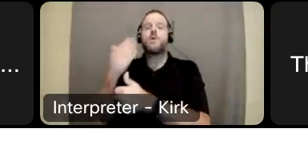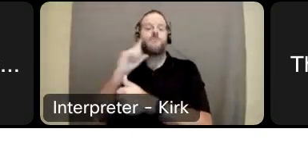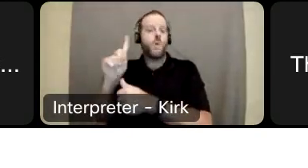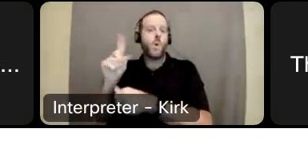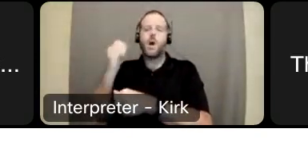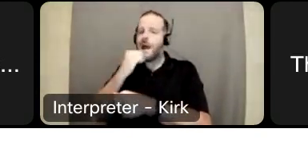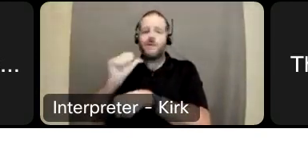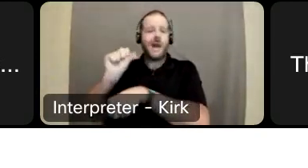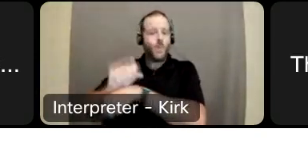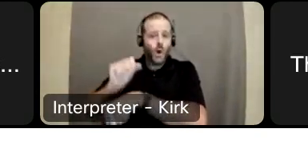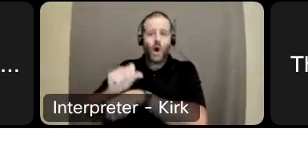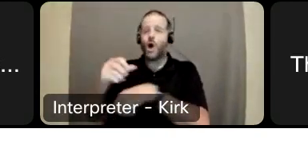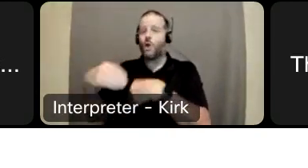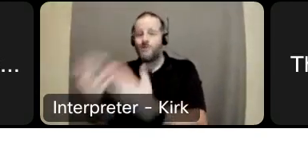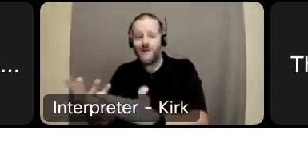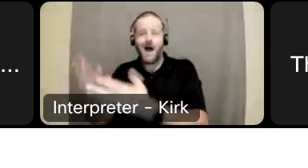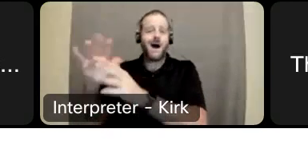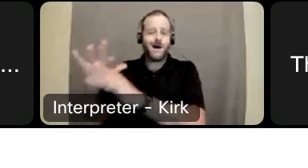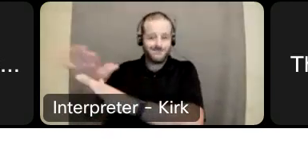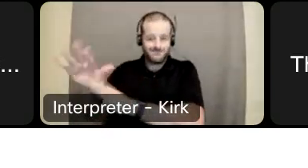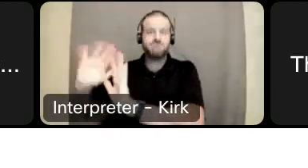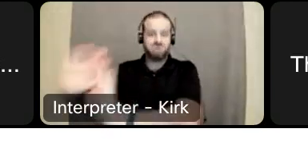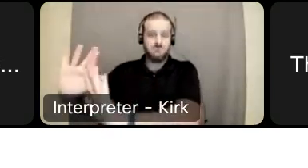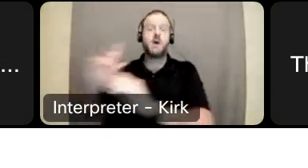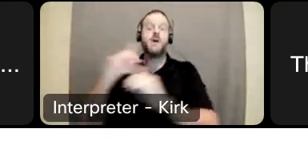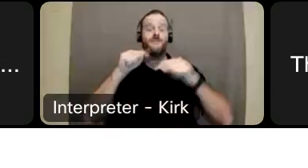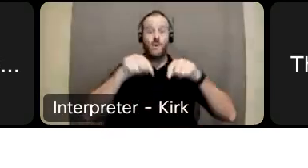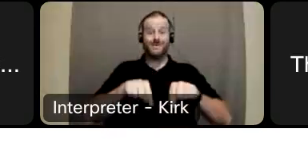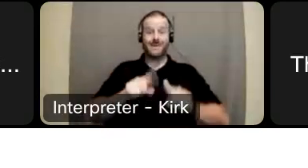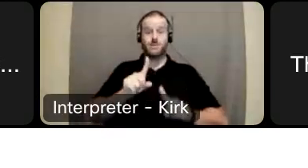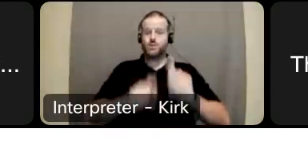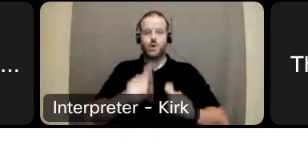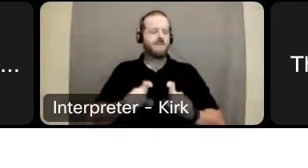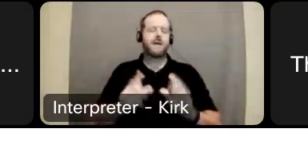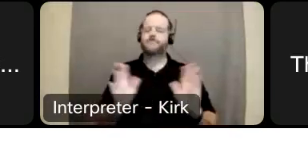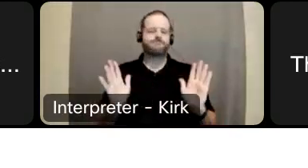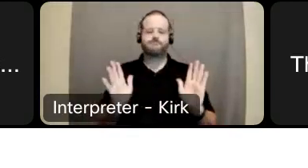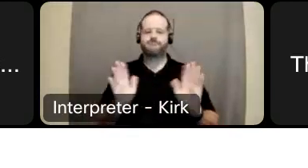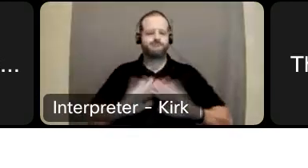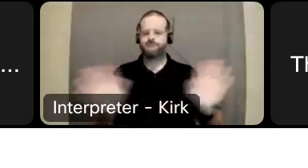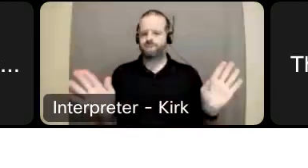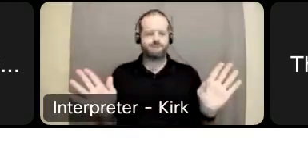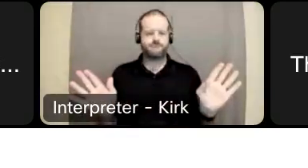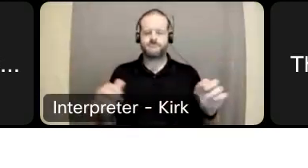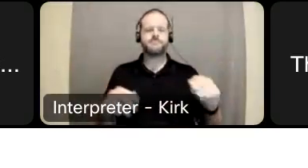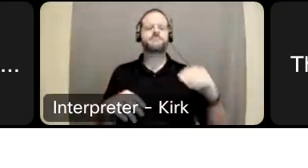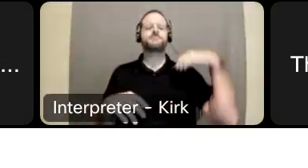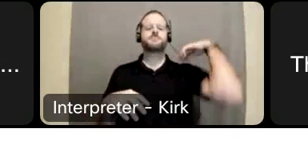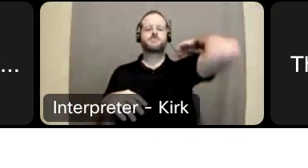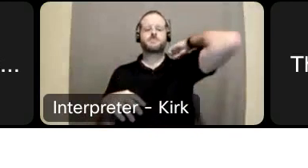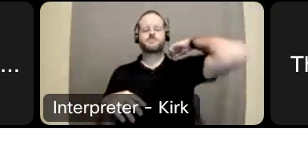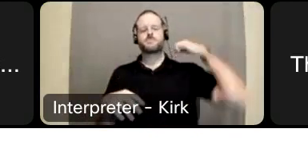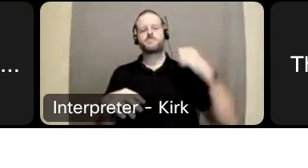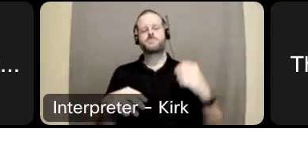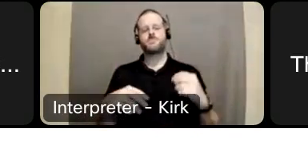beneficial things to have, especially in providing and working with that students and expectations of what they can access. But across the state, collecting these data